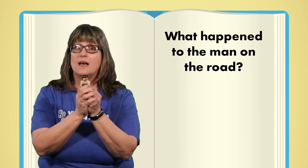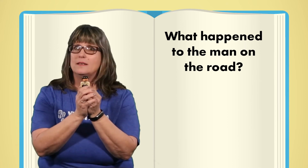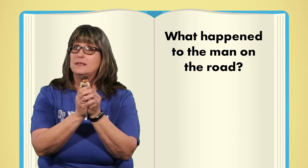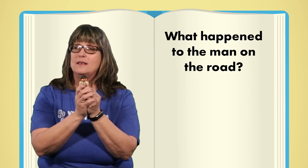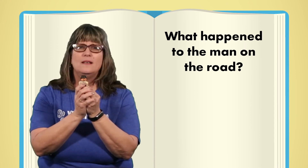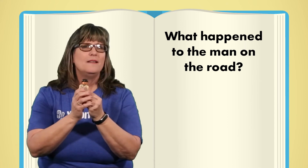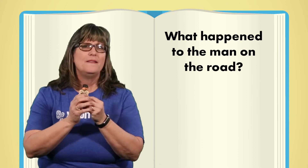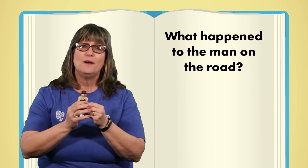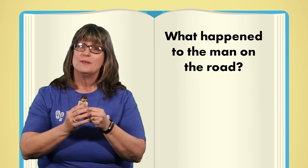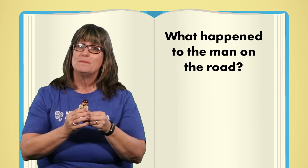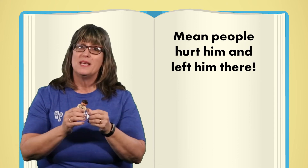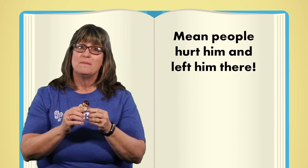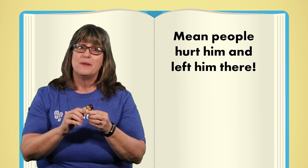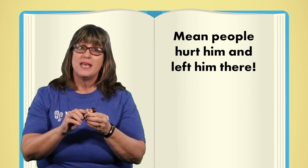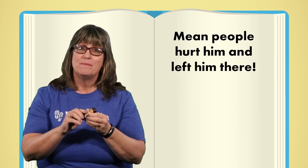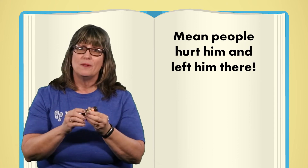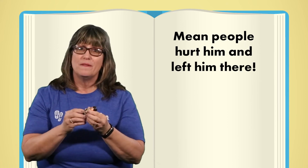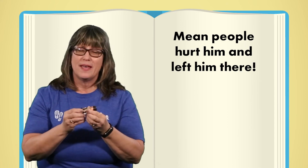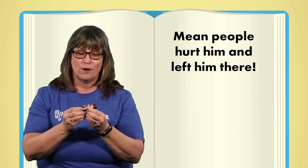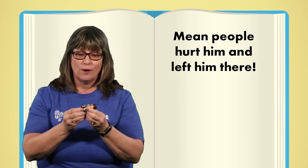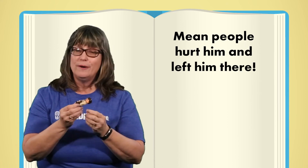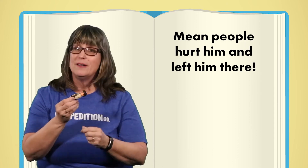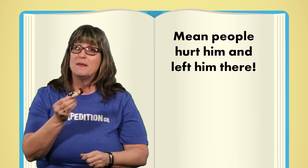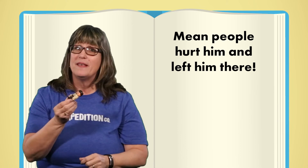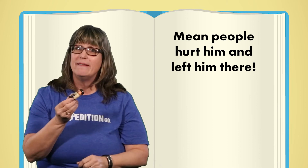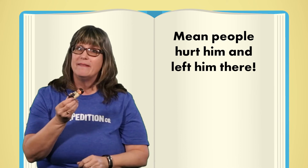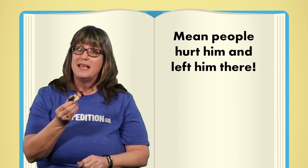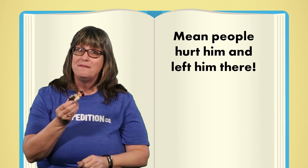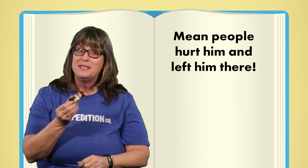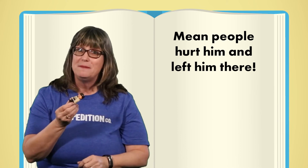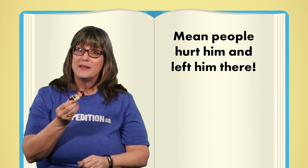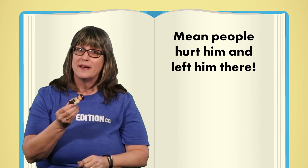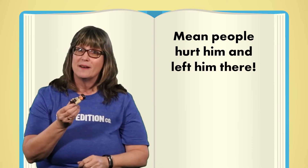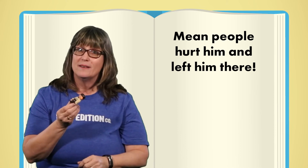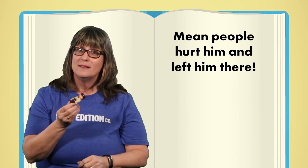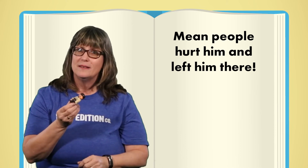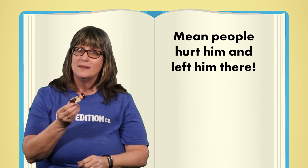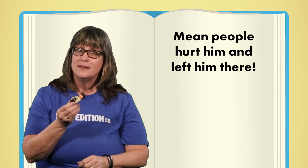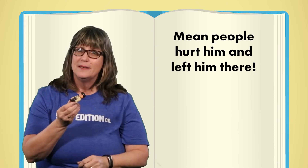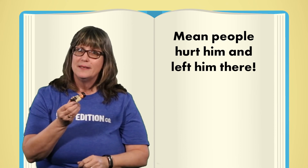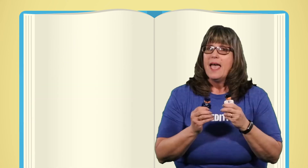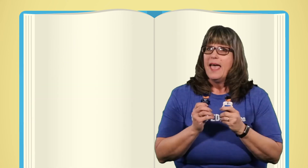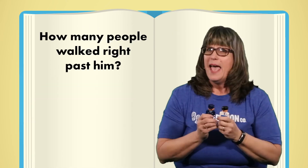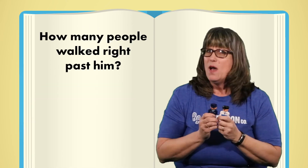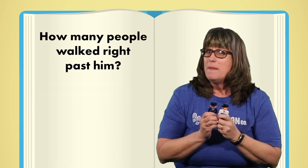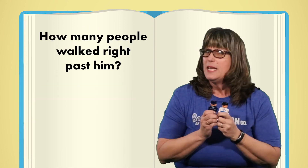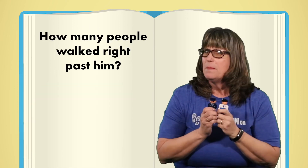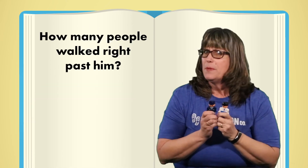Yeah, there was mean people that hurt him and they left him there.